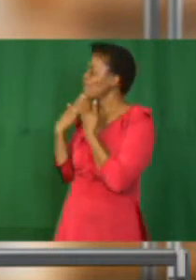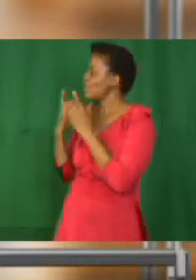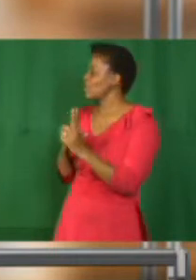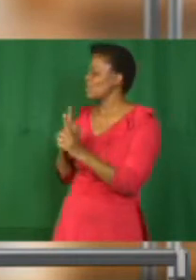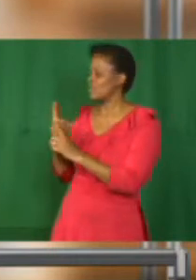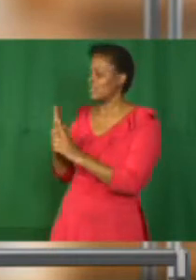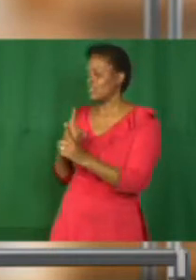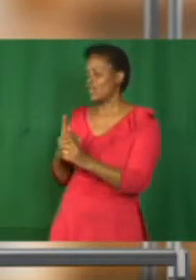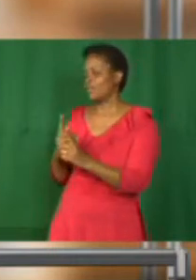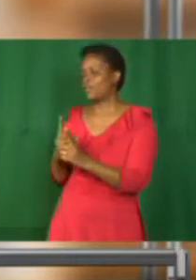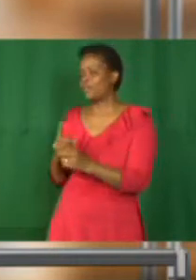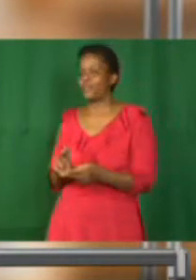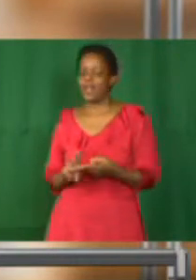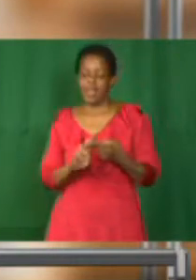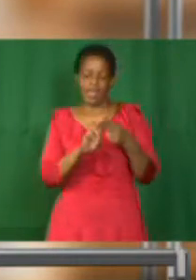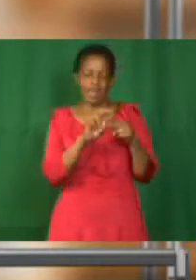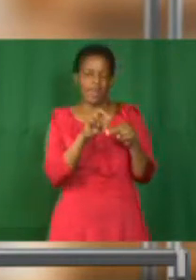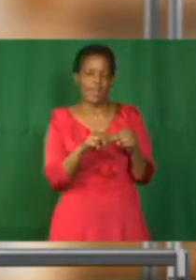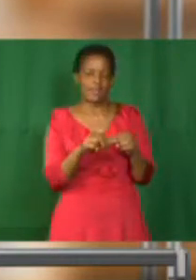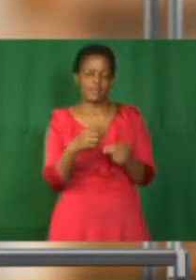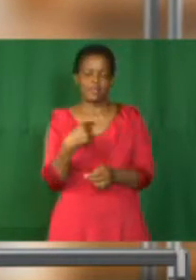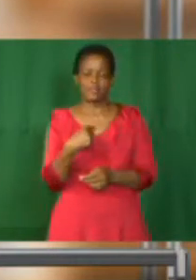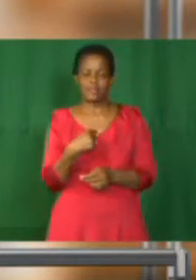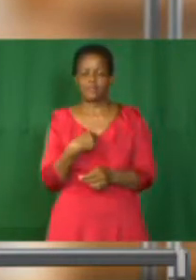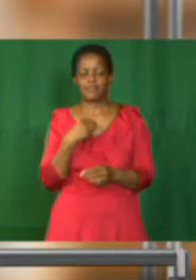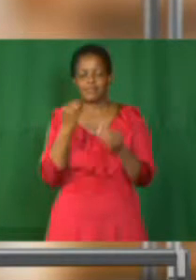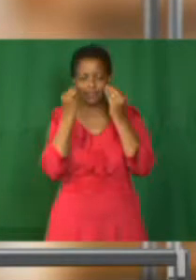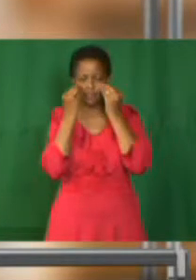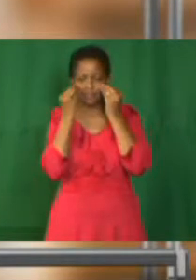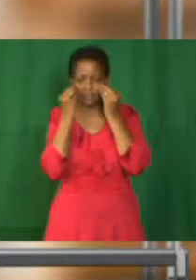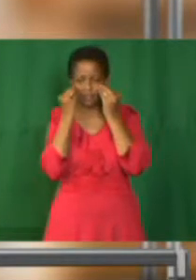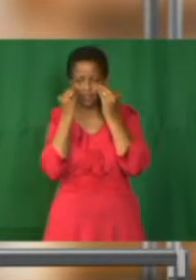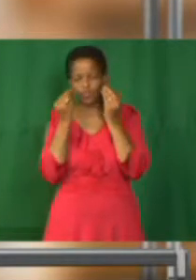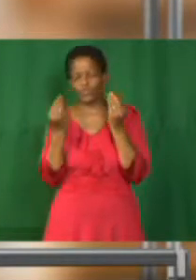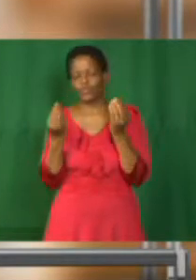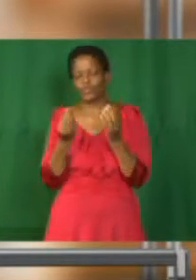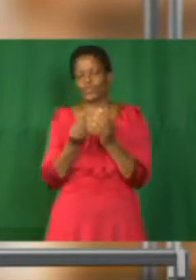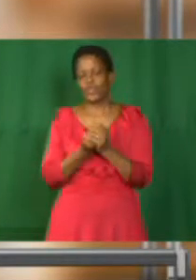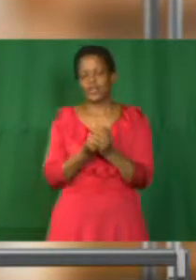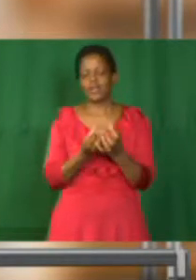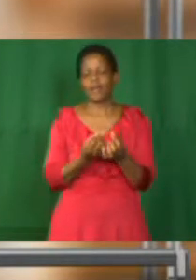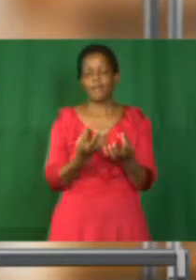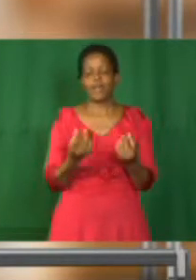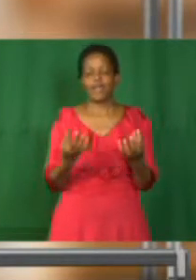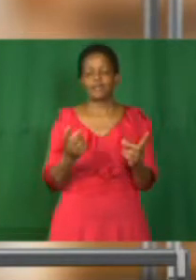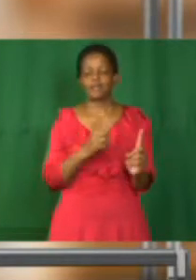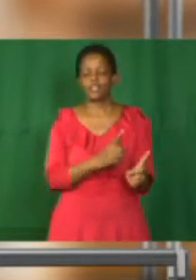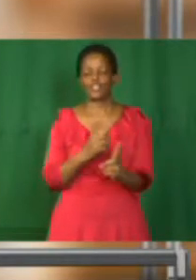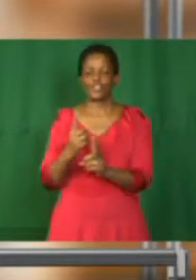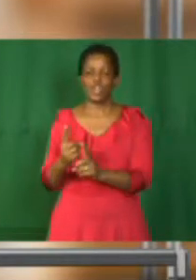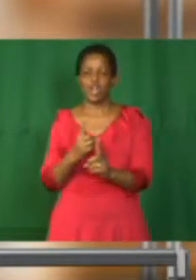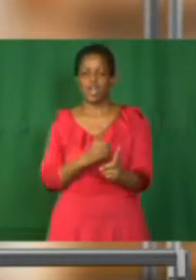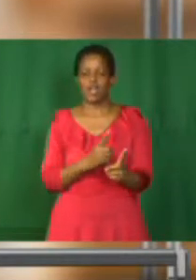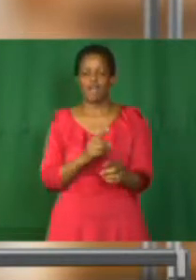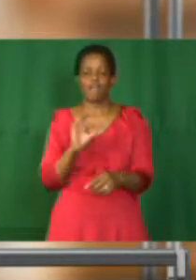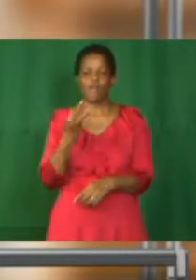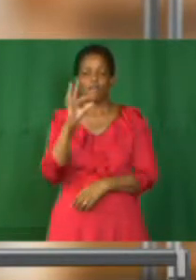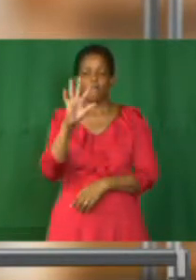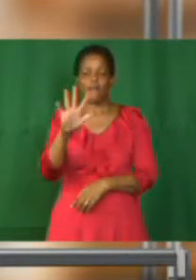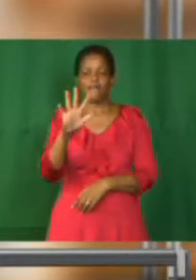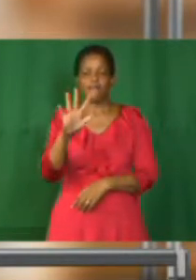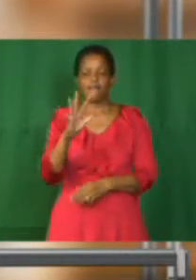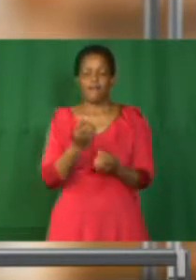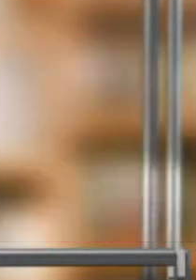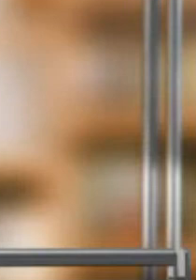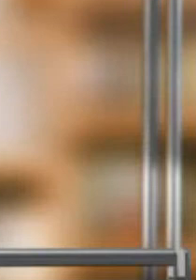Mpumelelo. Thank Up you. next is me again with Zweli Mamba doing mathematics for Form 5. Form 5s, do not